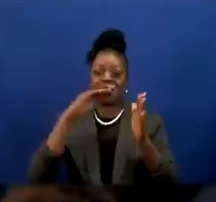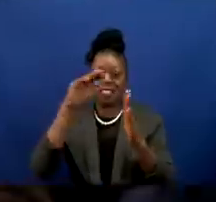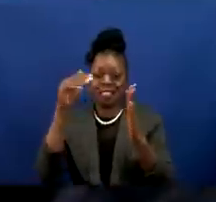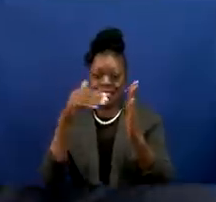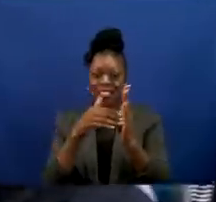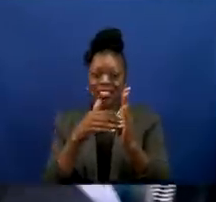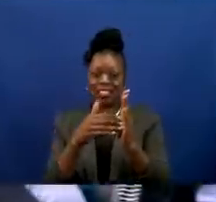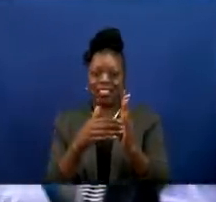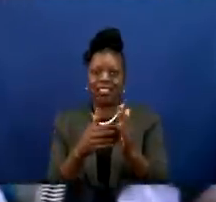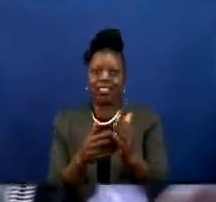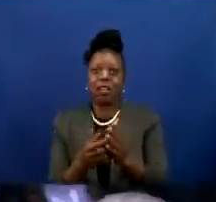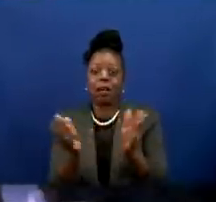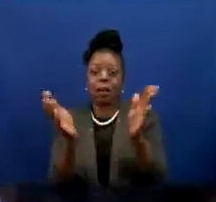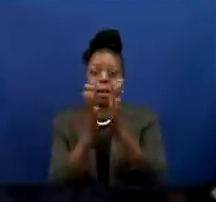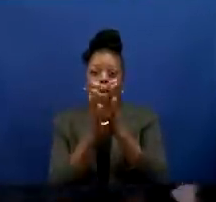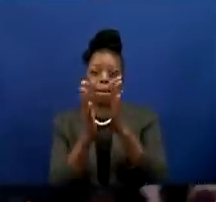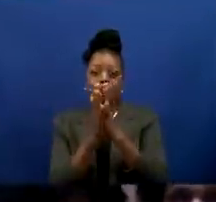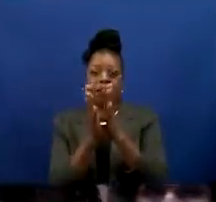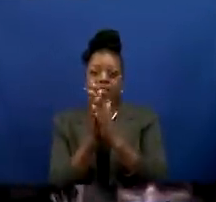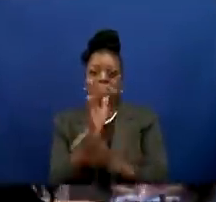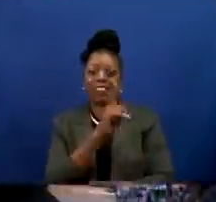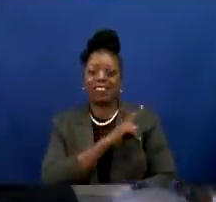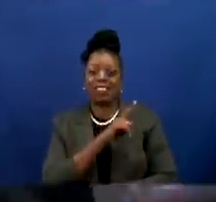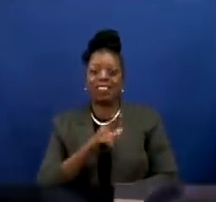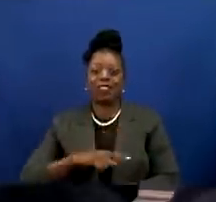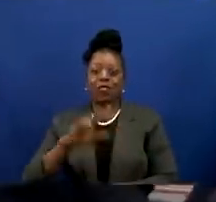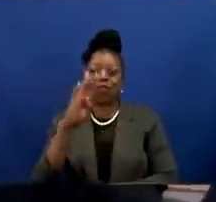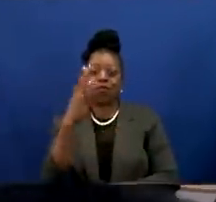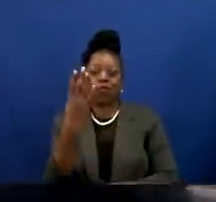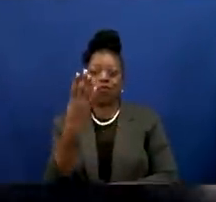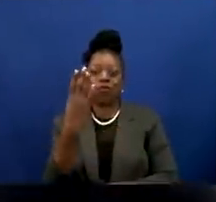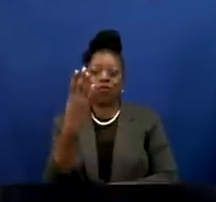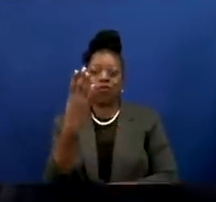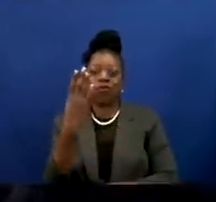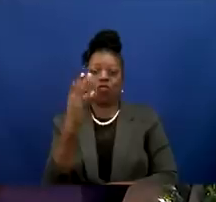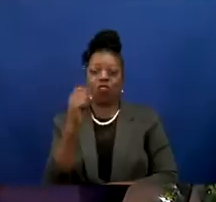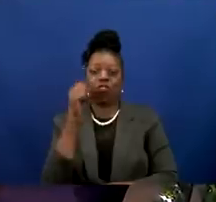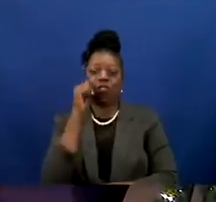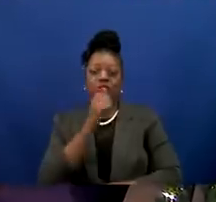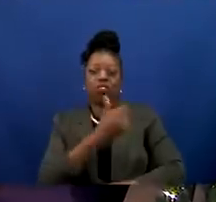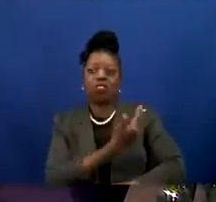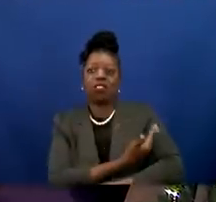Praise the Lord for my four sisters. My four sisters.